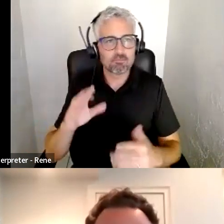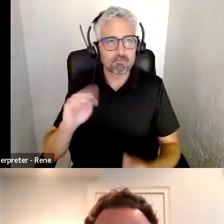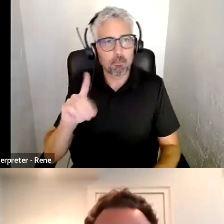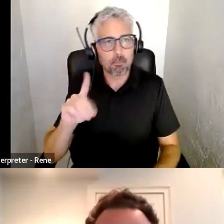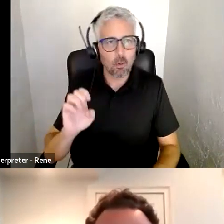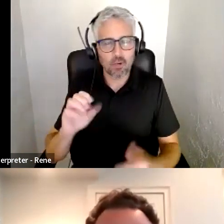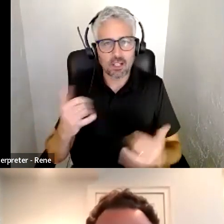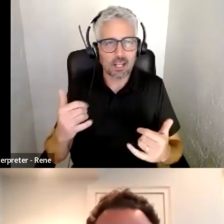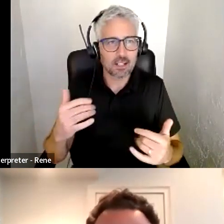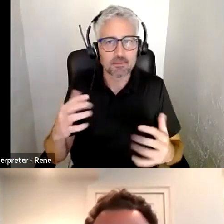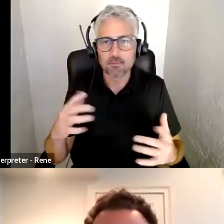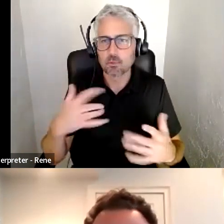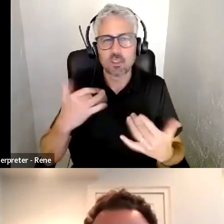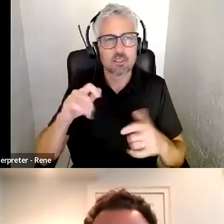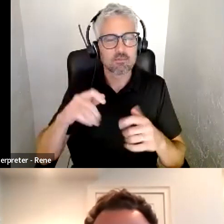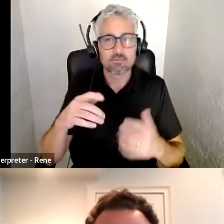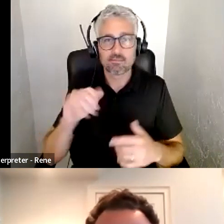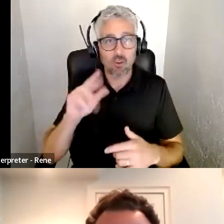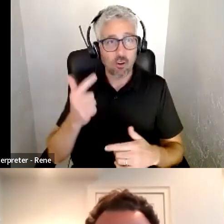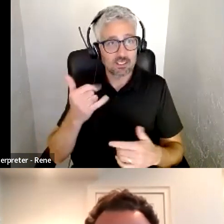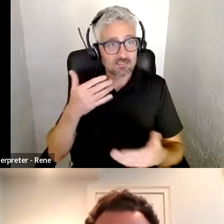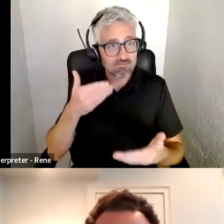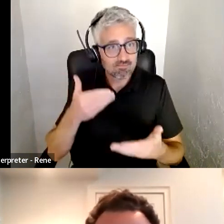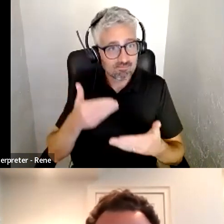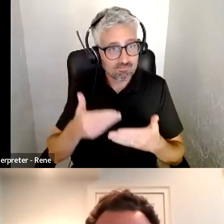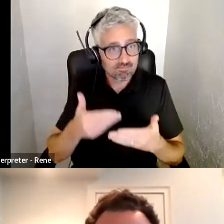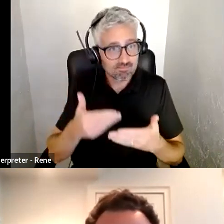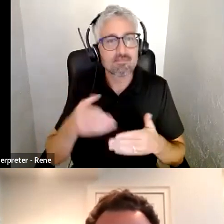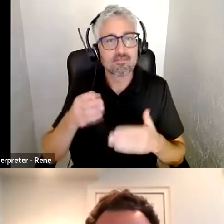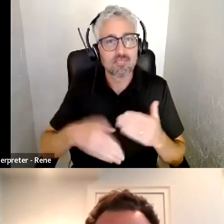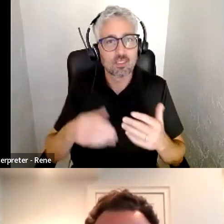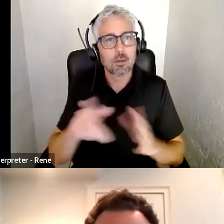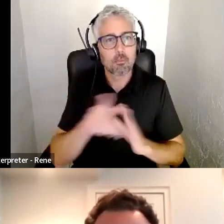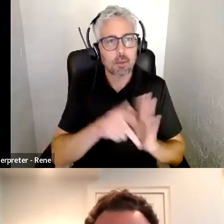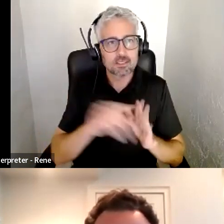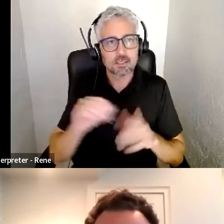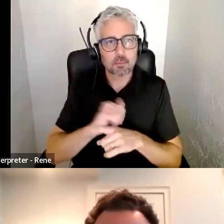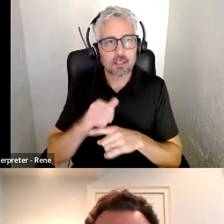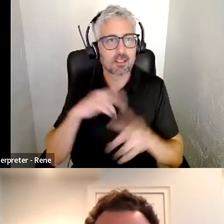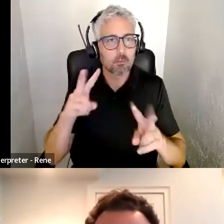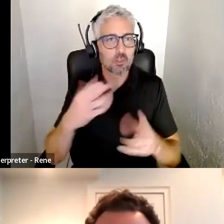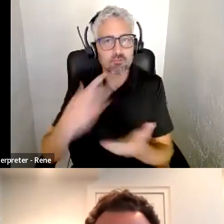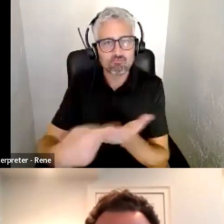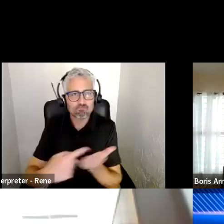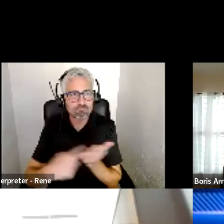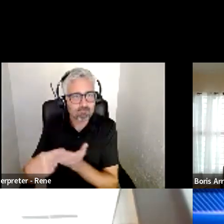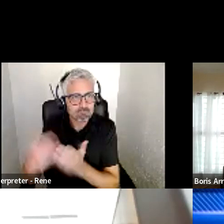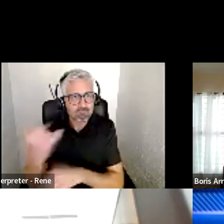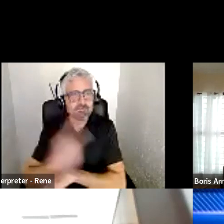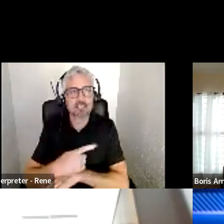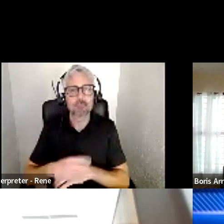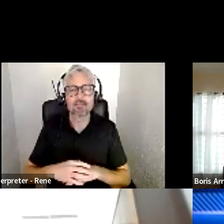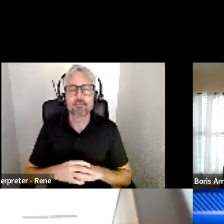about wrapping up August with Policy and Practice, so looking forward to some good discussions today. I wanted